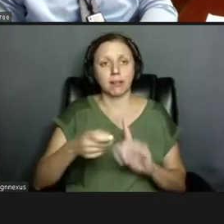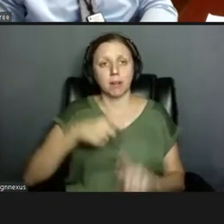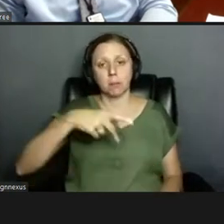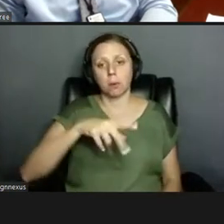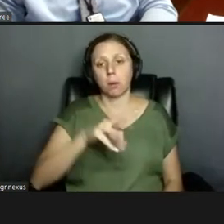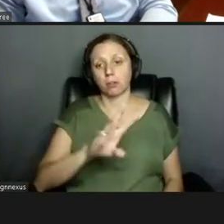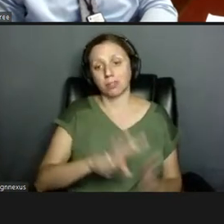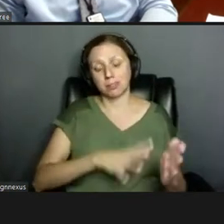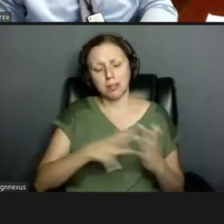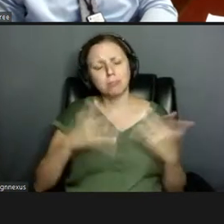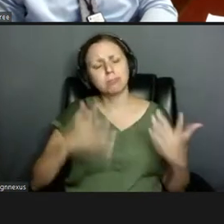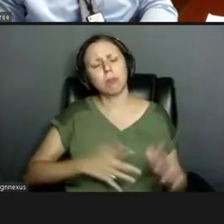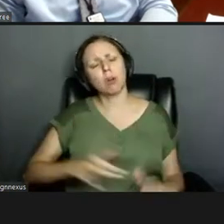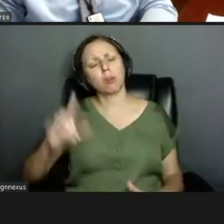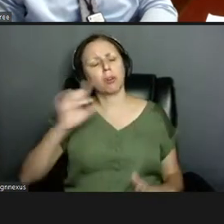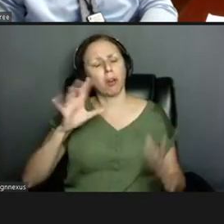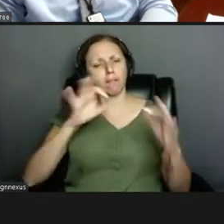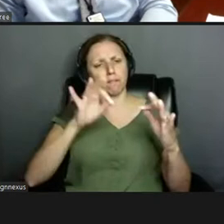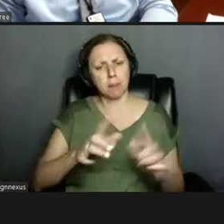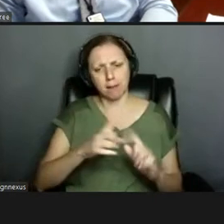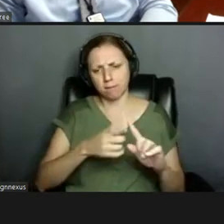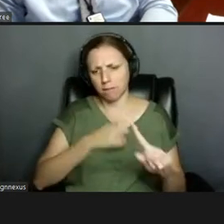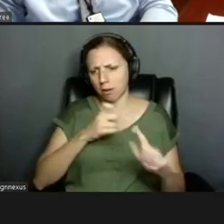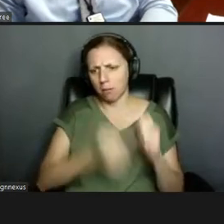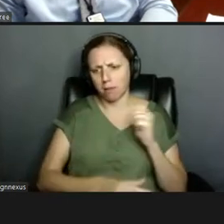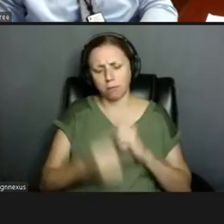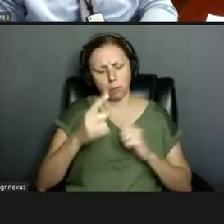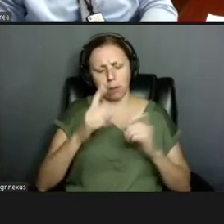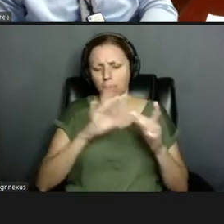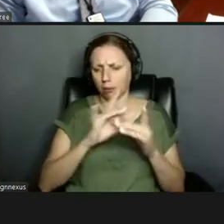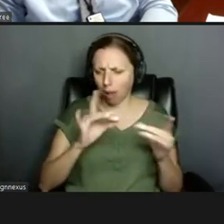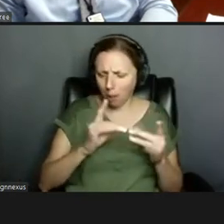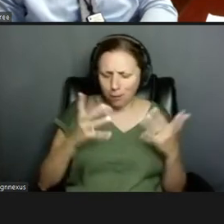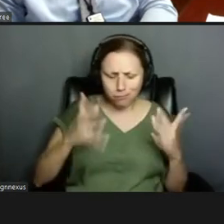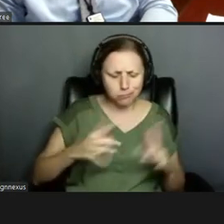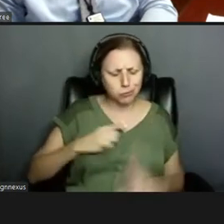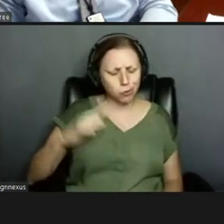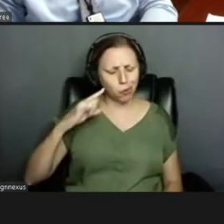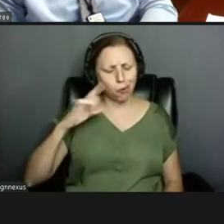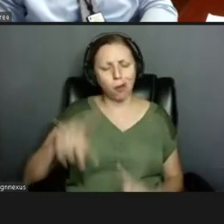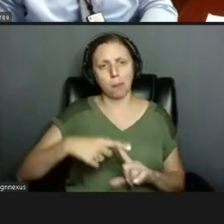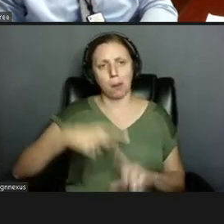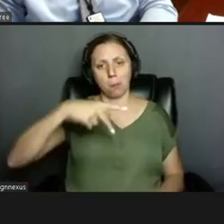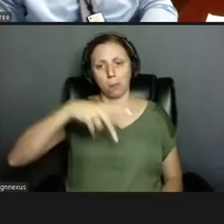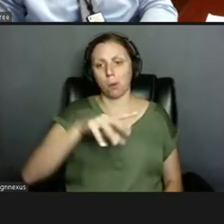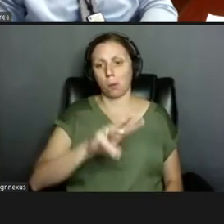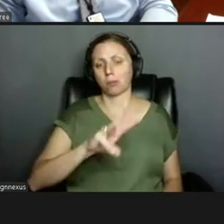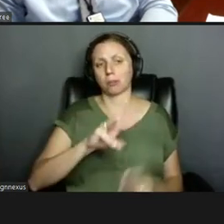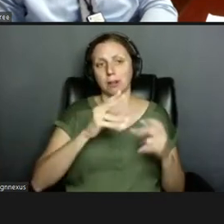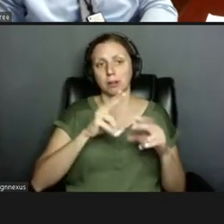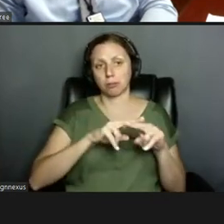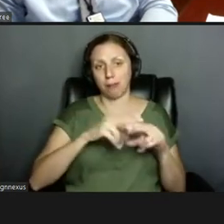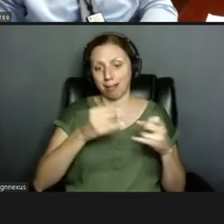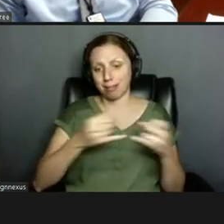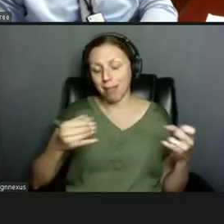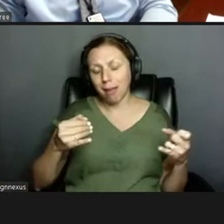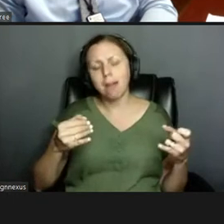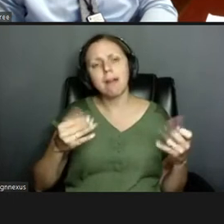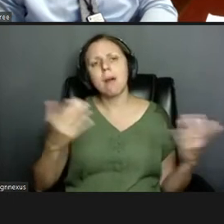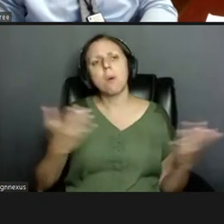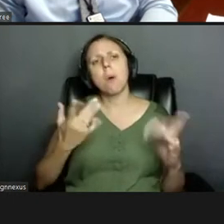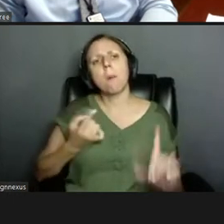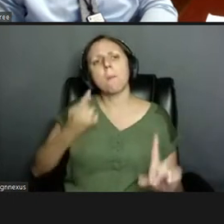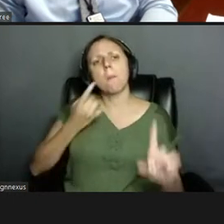You've heard the comments from everyone. You've heard on the Port Washington line. At what